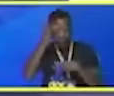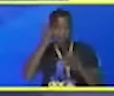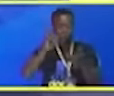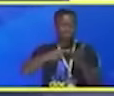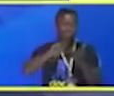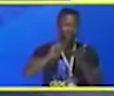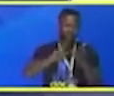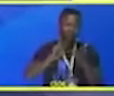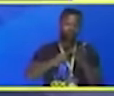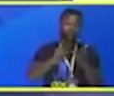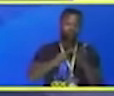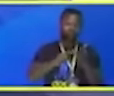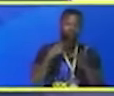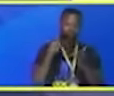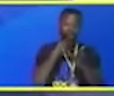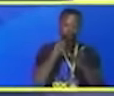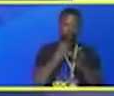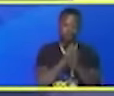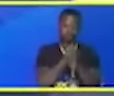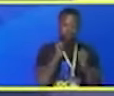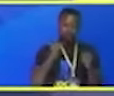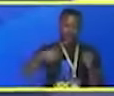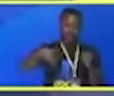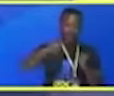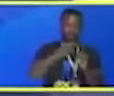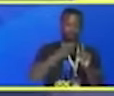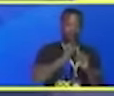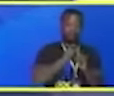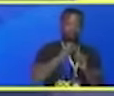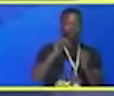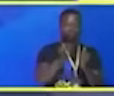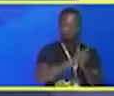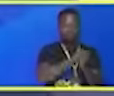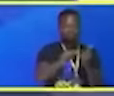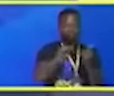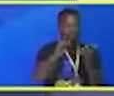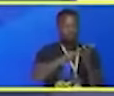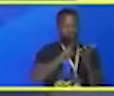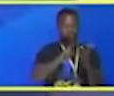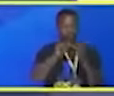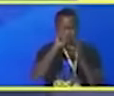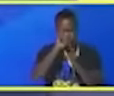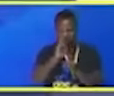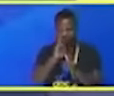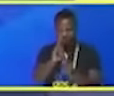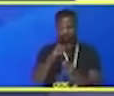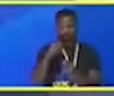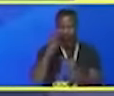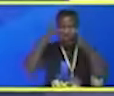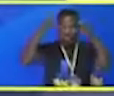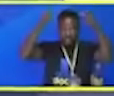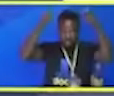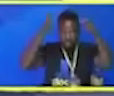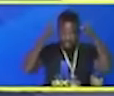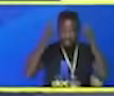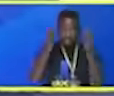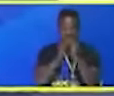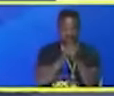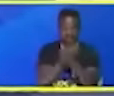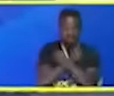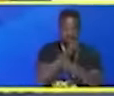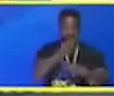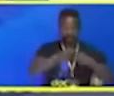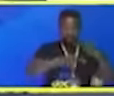Number three, who delivereth you from destruction. Four, honor, who crowneth thee with loving kindness